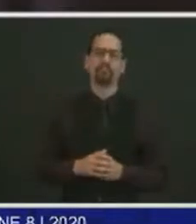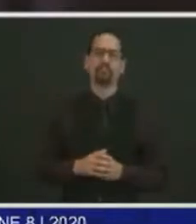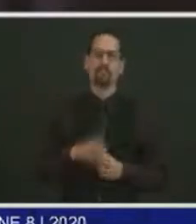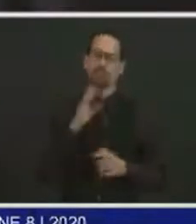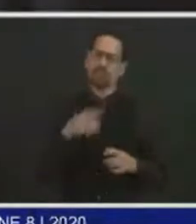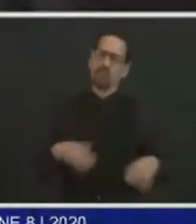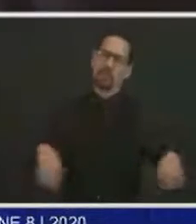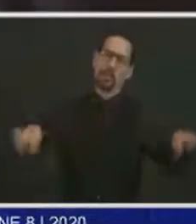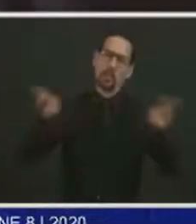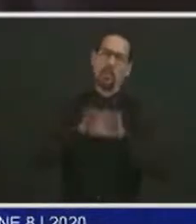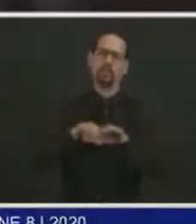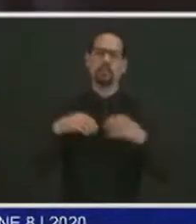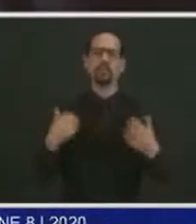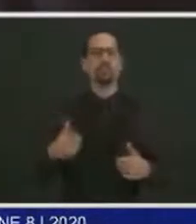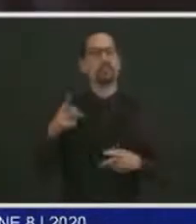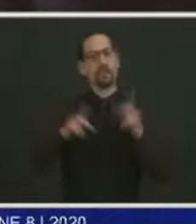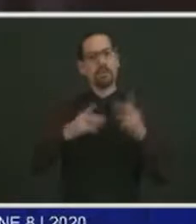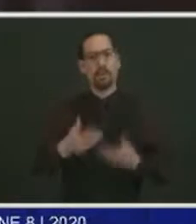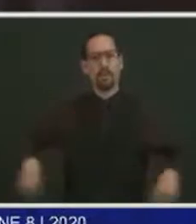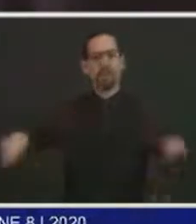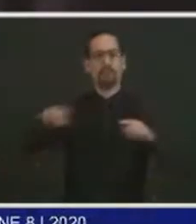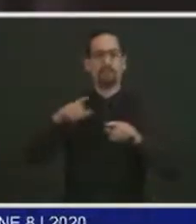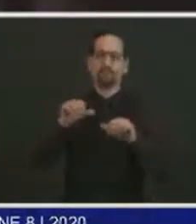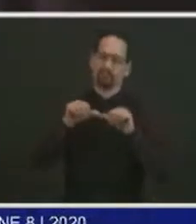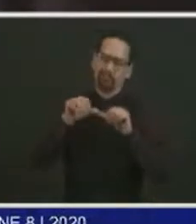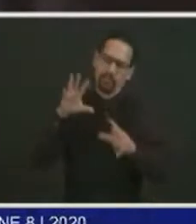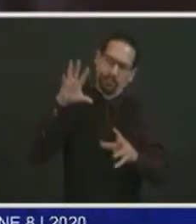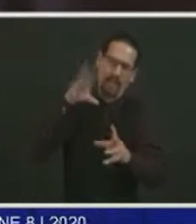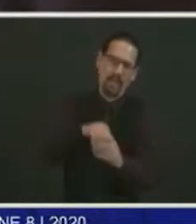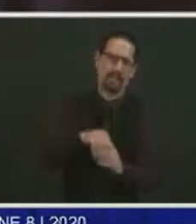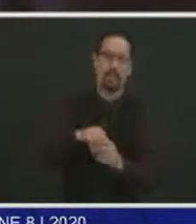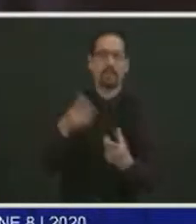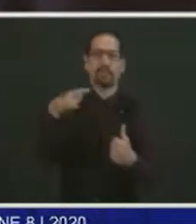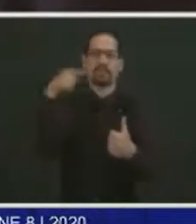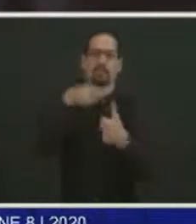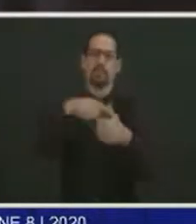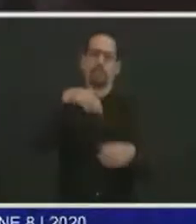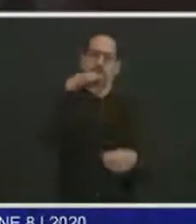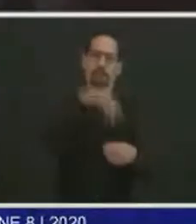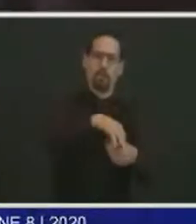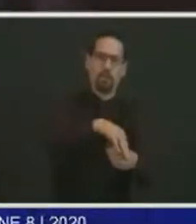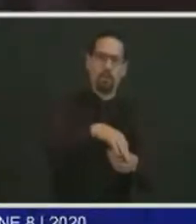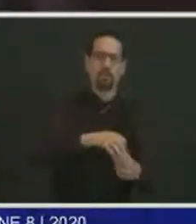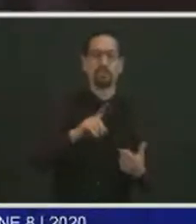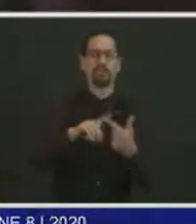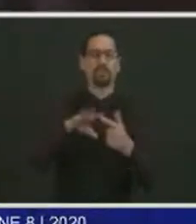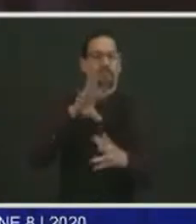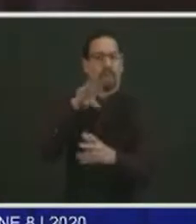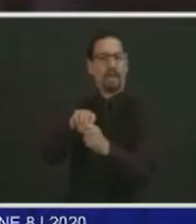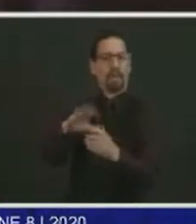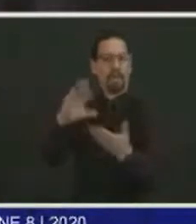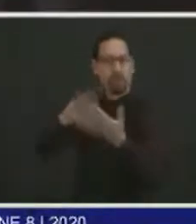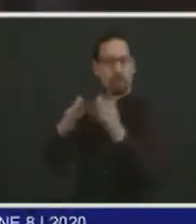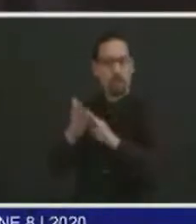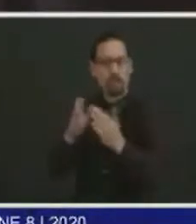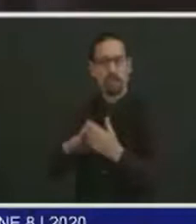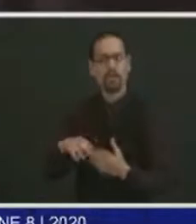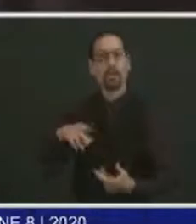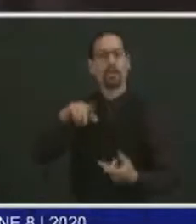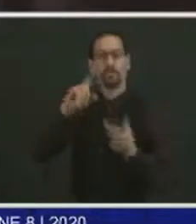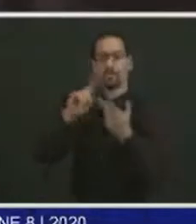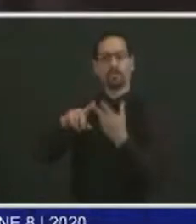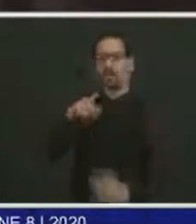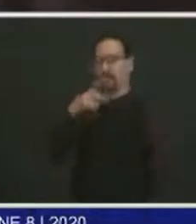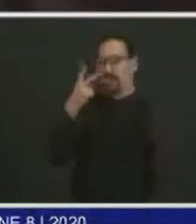being involved in your community, that means voting, and that means standing up and calling out injustice when you see it. As we've